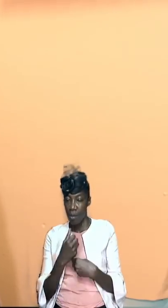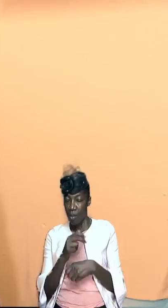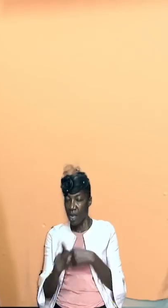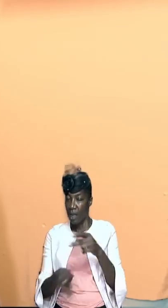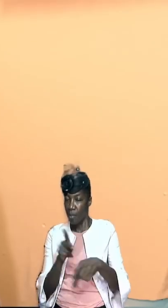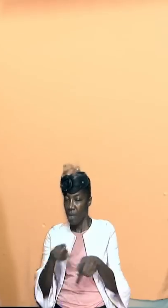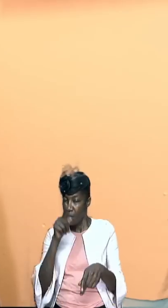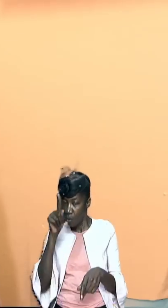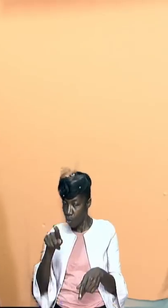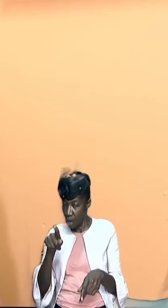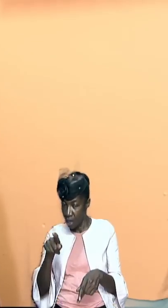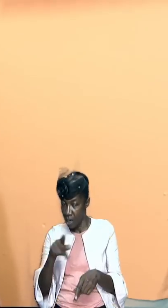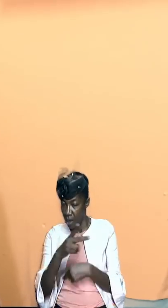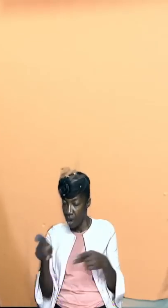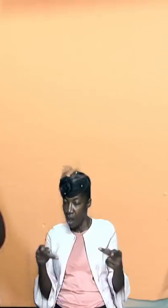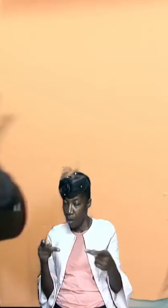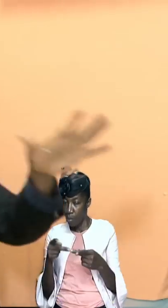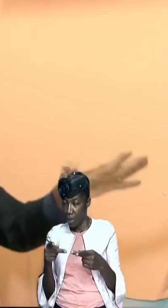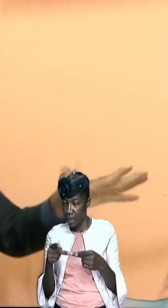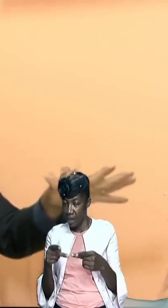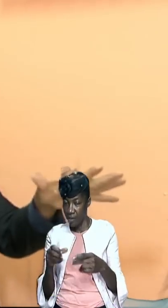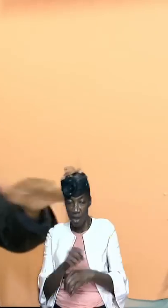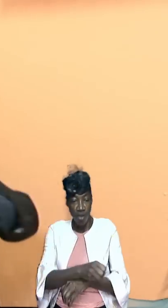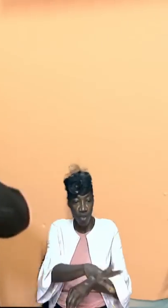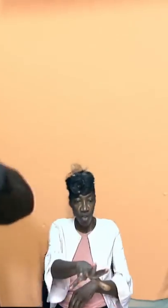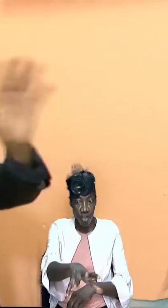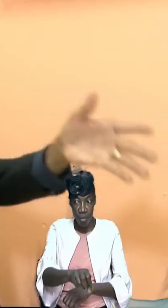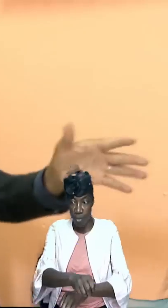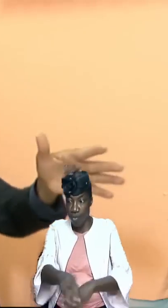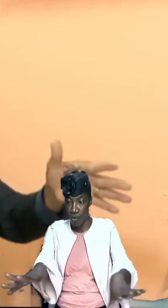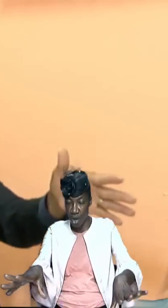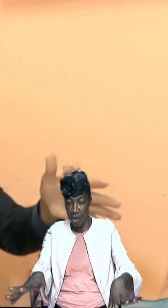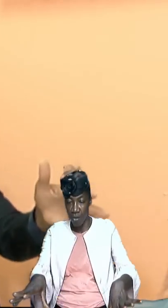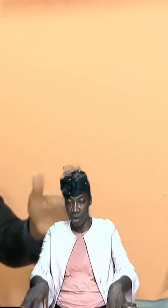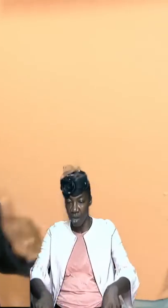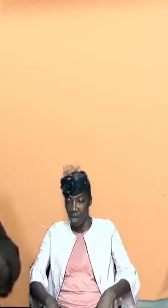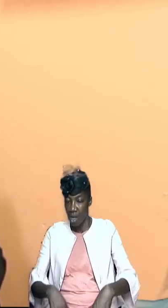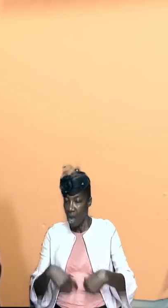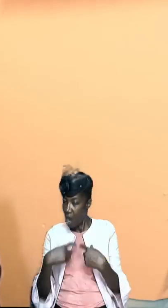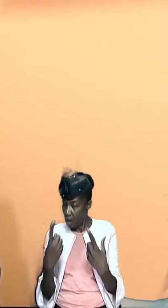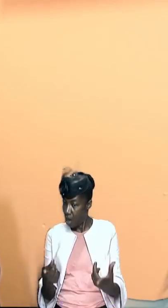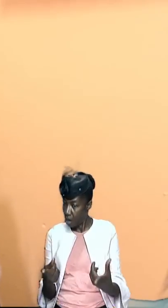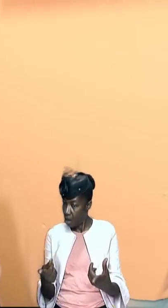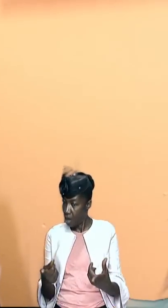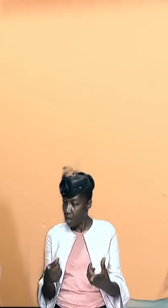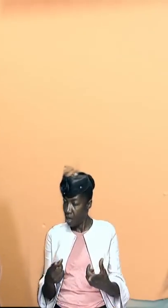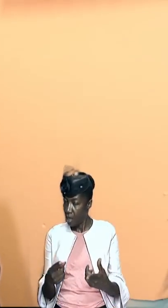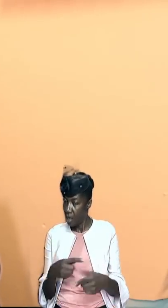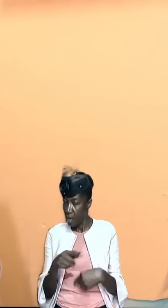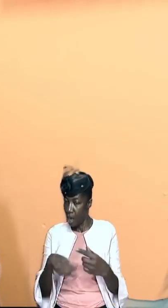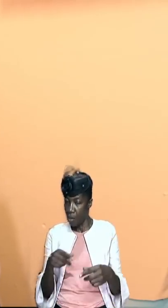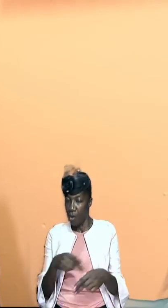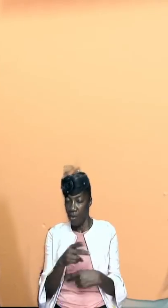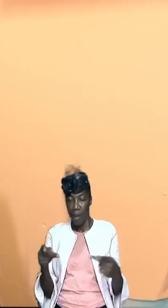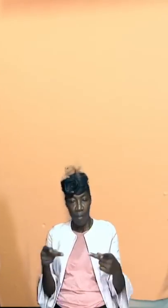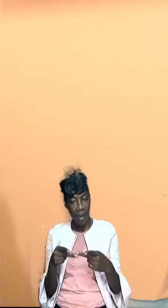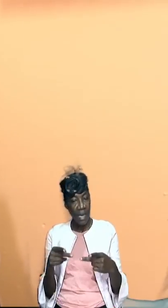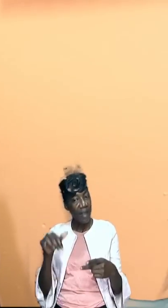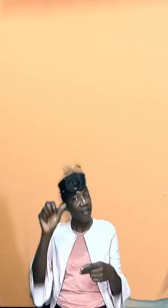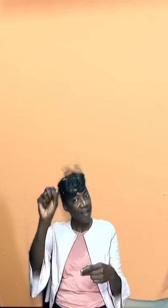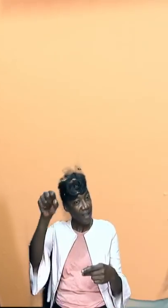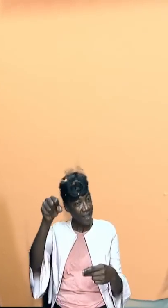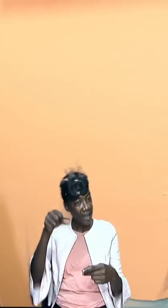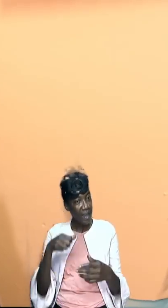were at one location to just spread out and go on all about the place? Yes, you can.